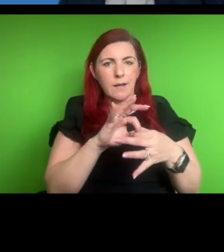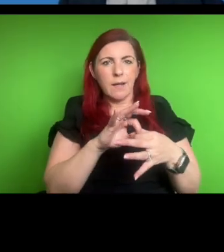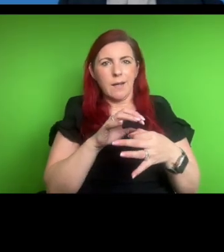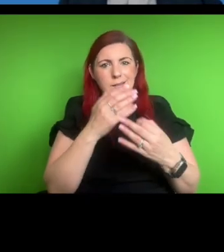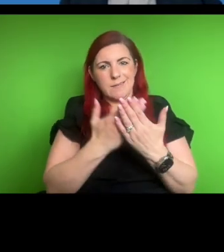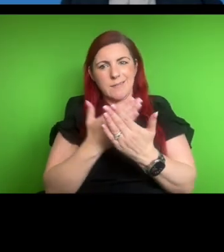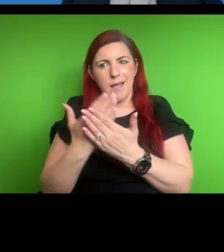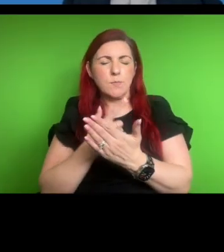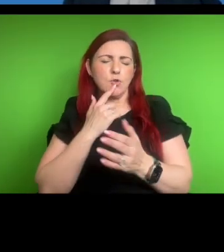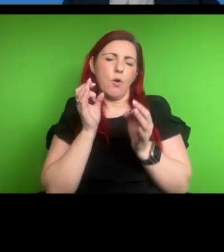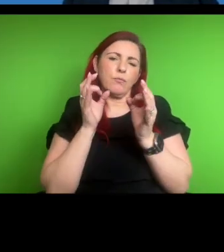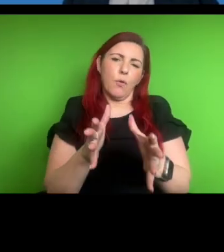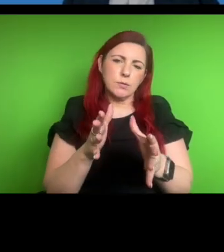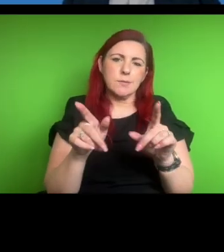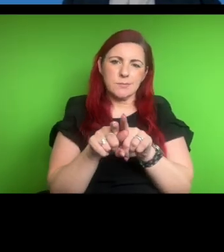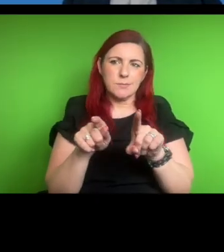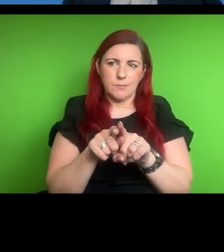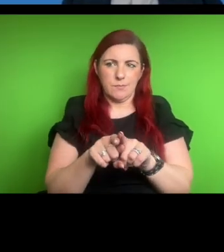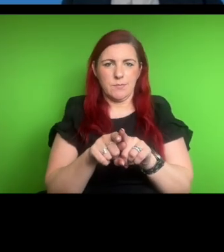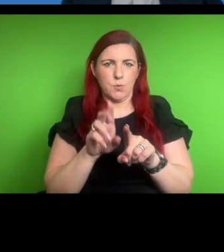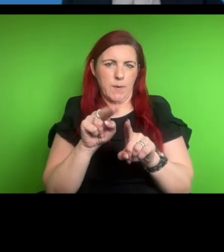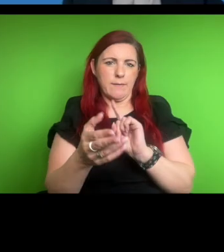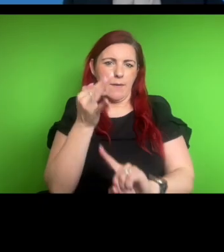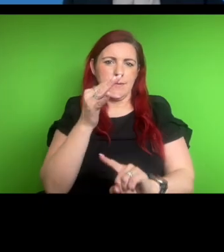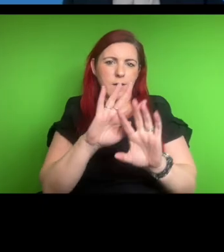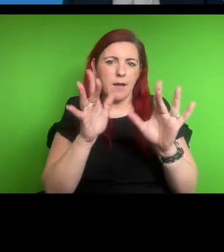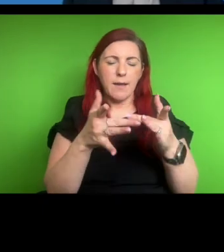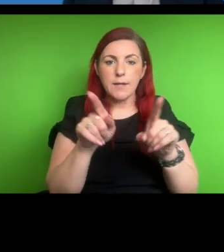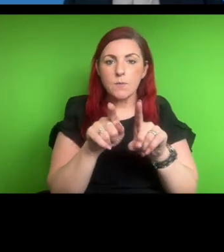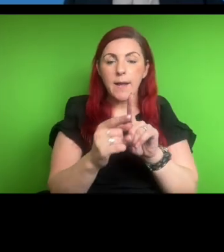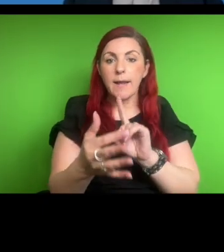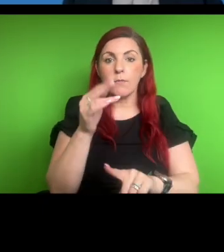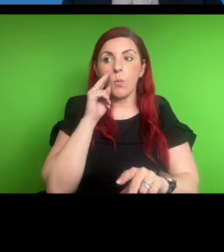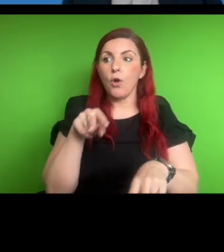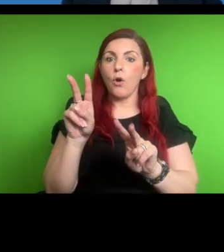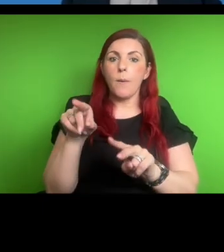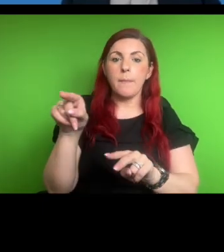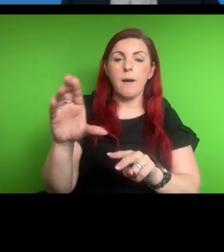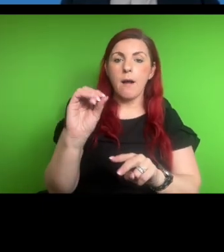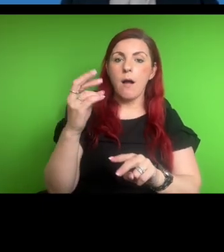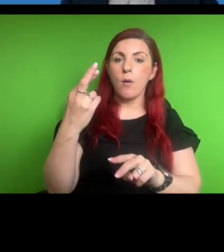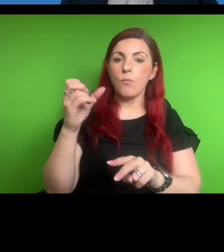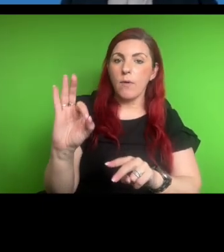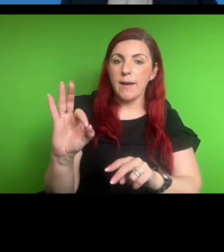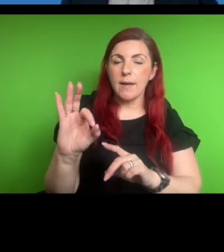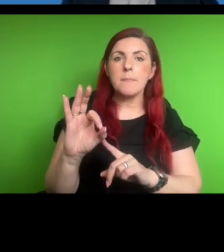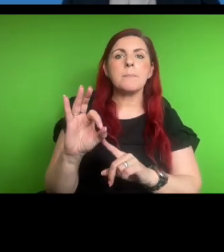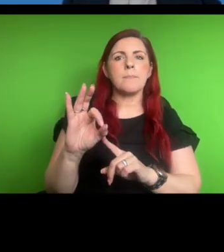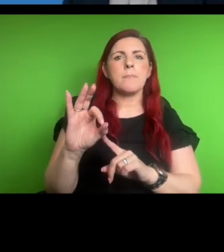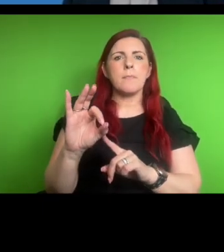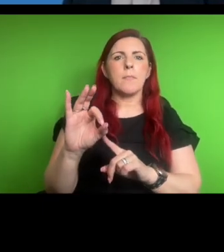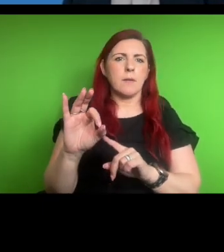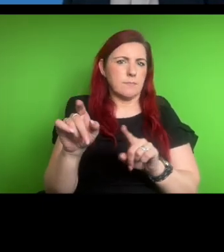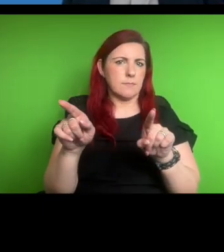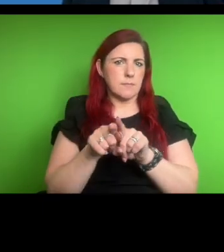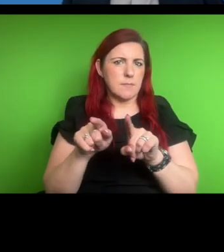it online if you look up Comreg. And we will take enforcement actions, including